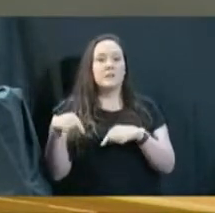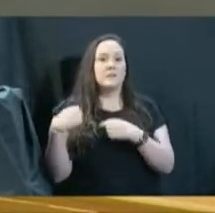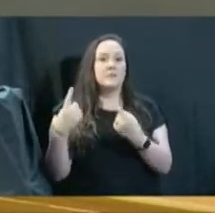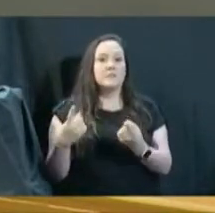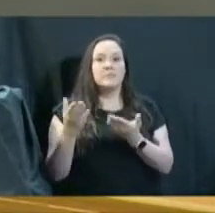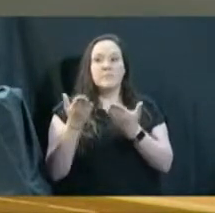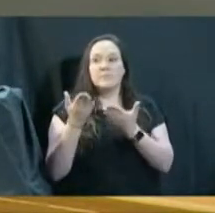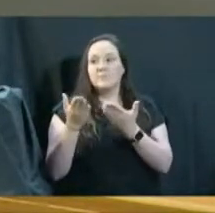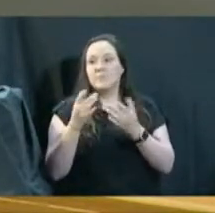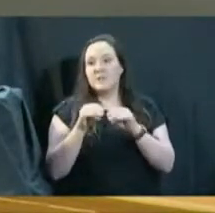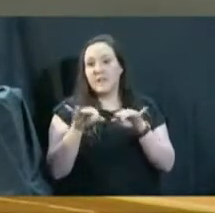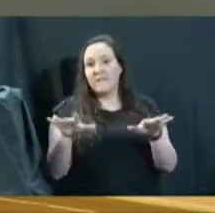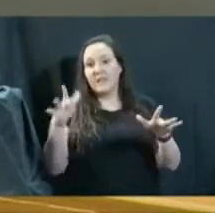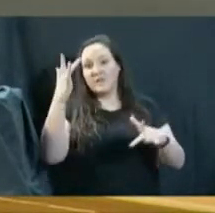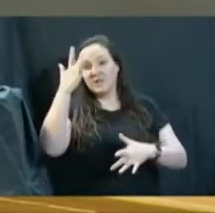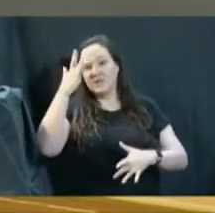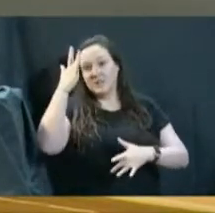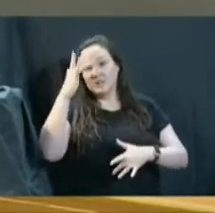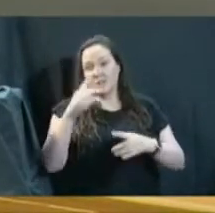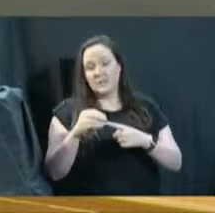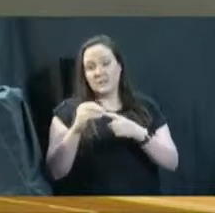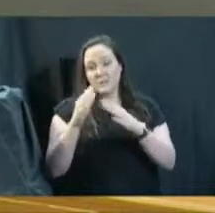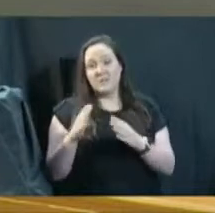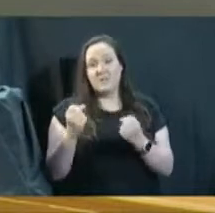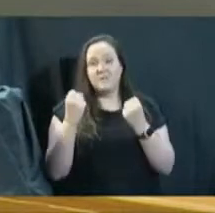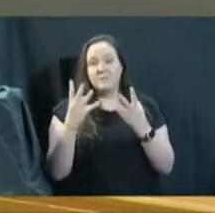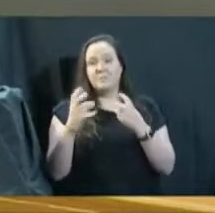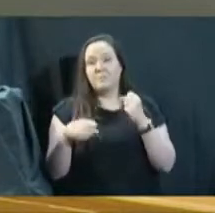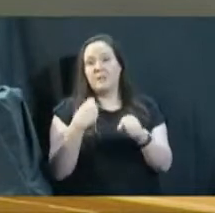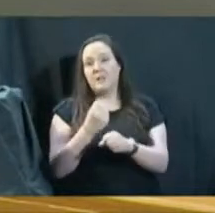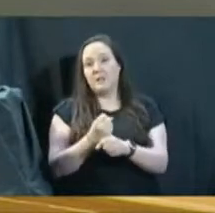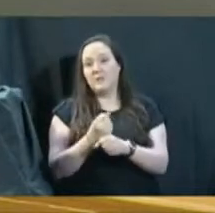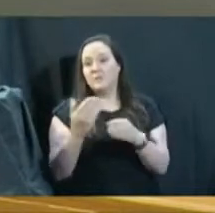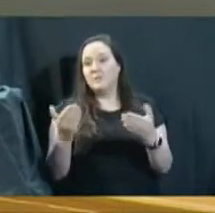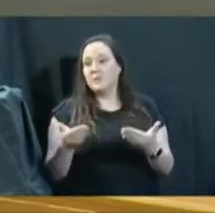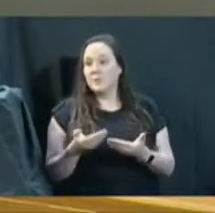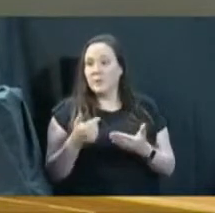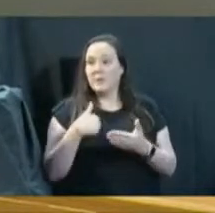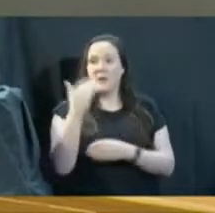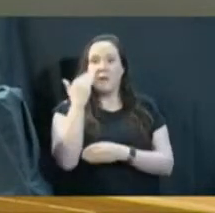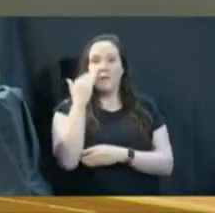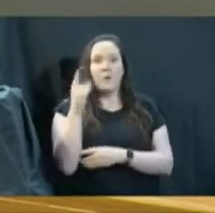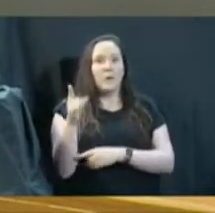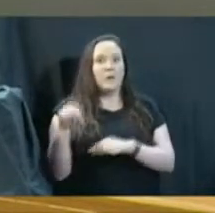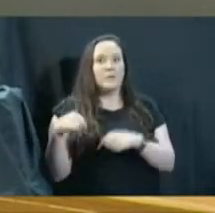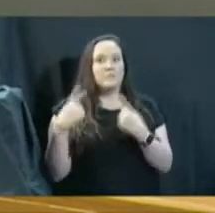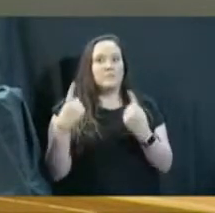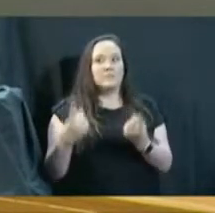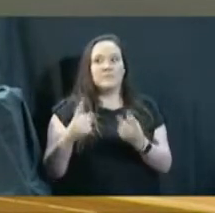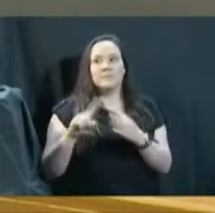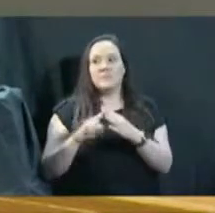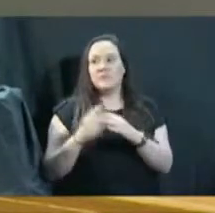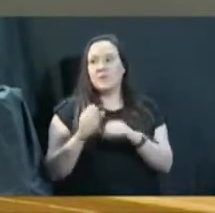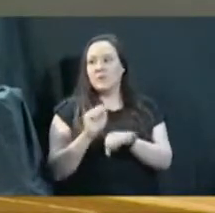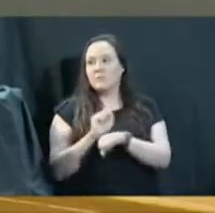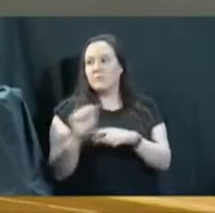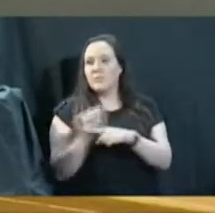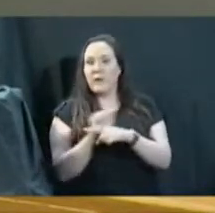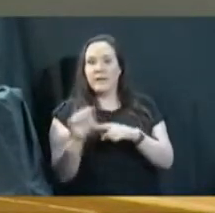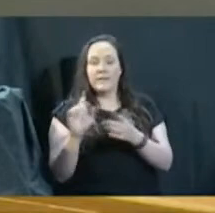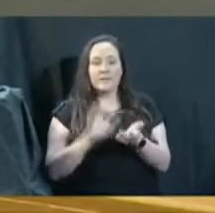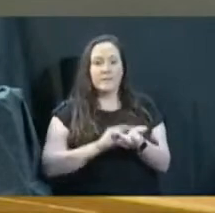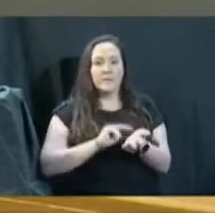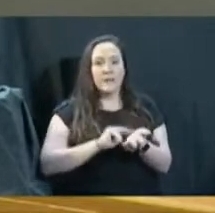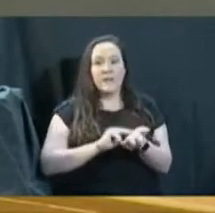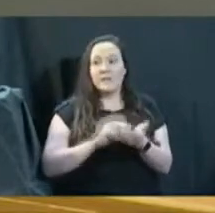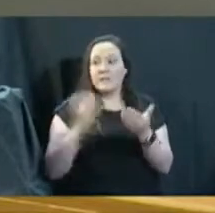infectious disease specialist for many years. I've known Dr. Adams since I've been practicing here. So welcome, Dr. Adams. If you'd